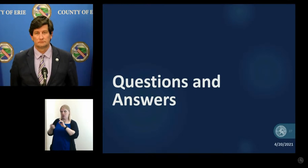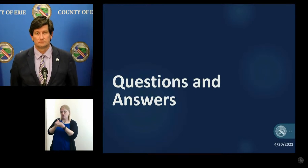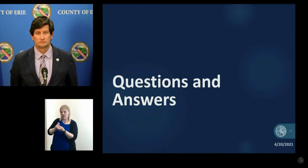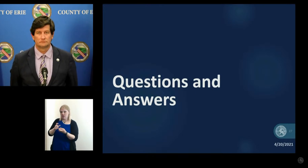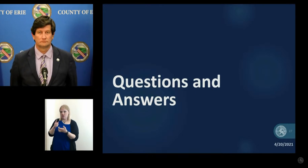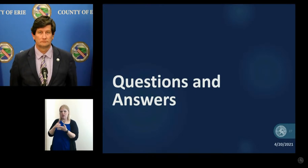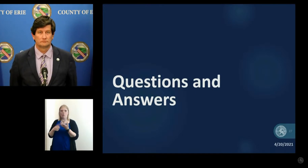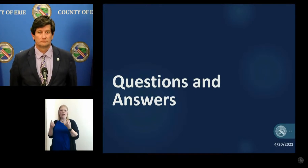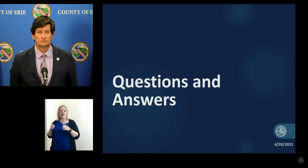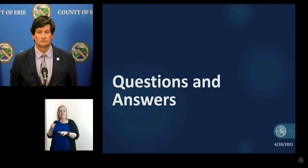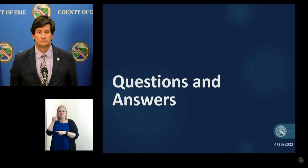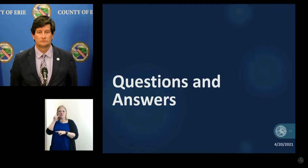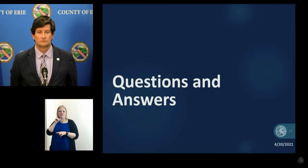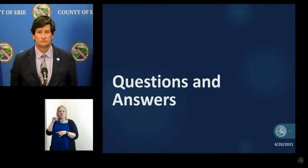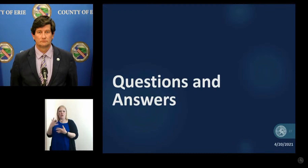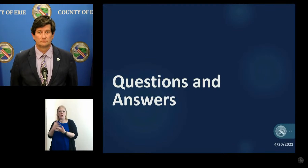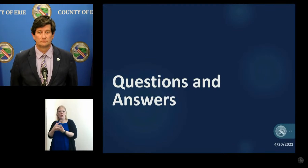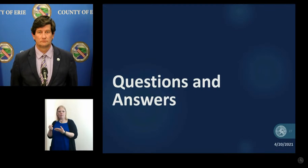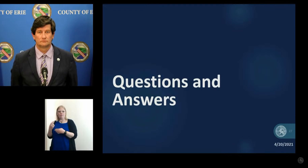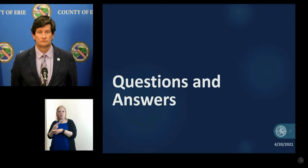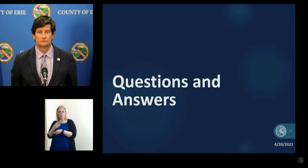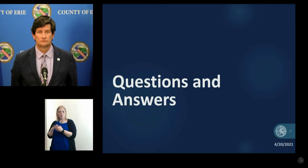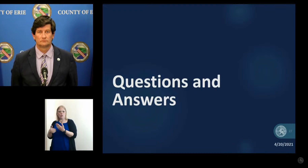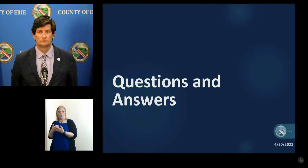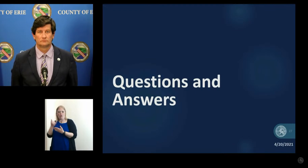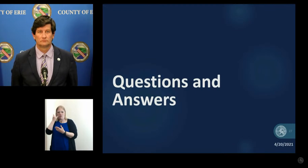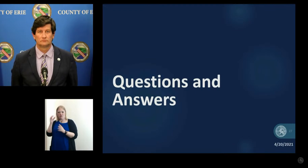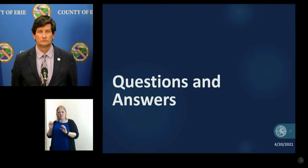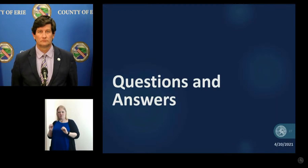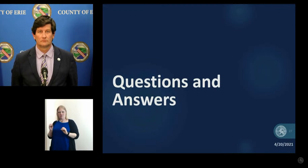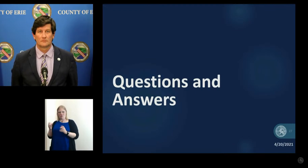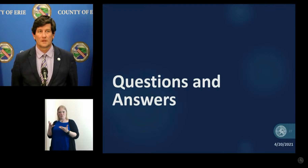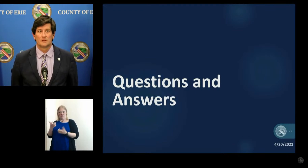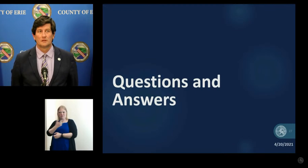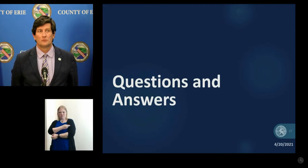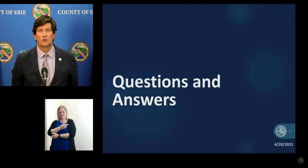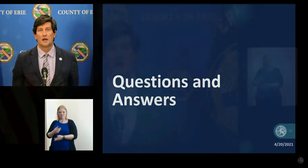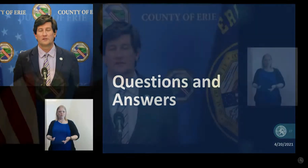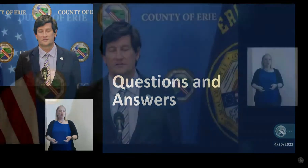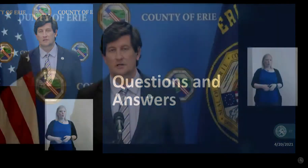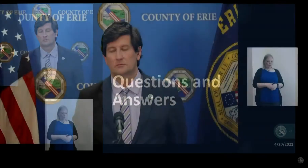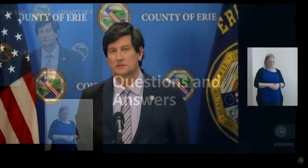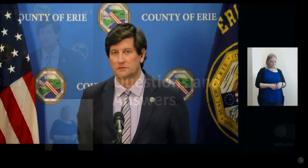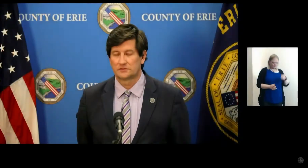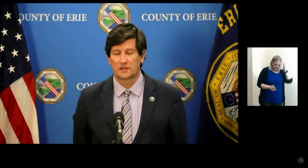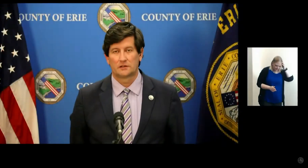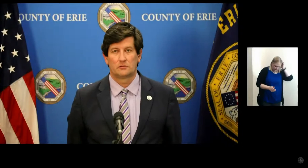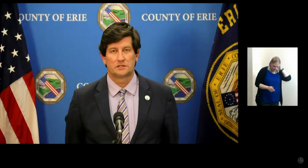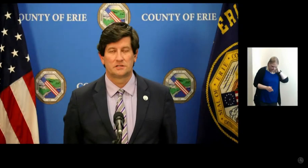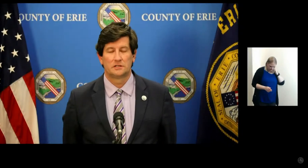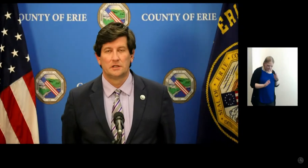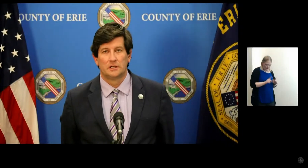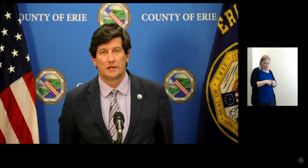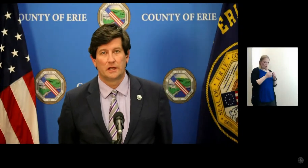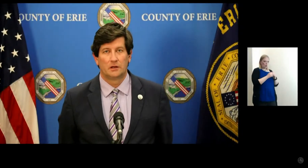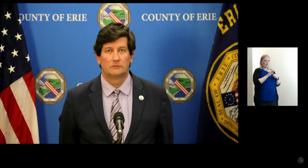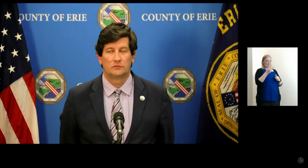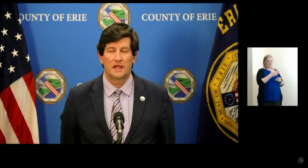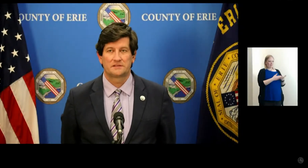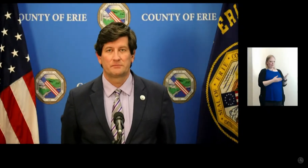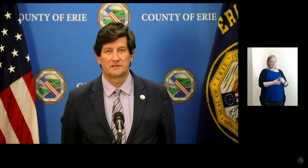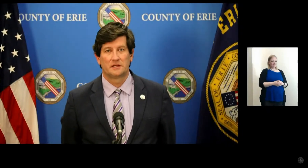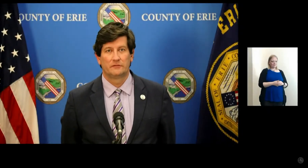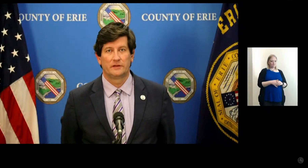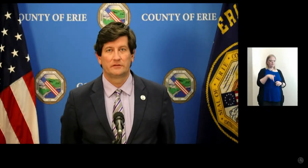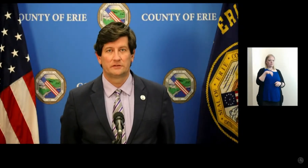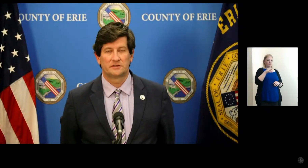to unused doses if there's no one to take the shot? Well, I'll start with your second question.